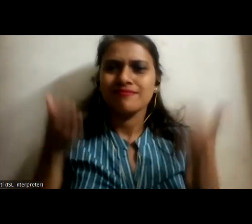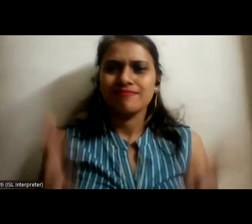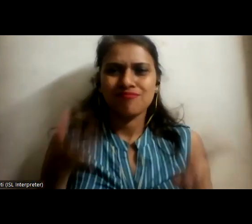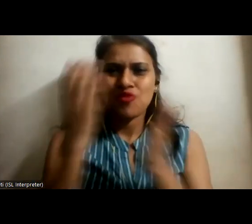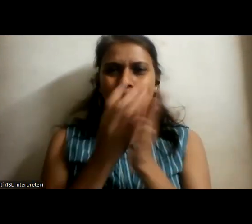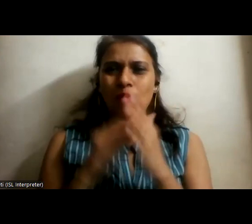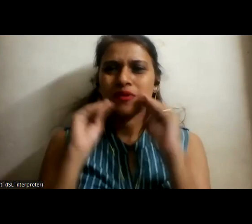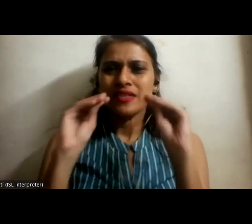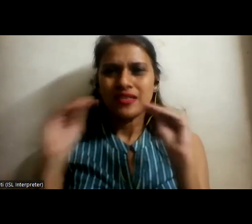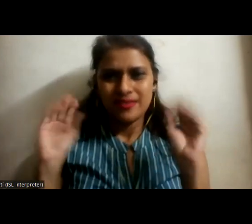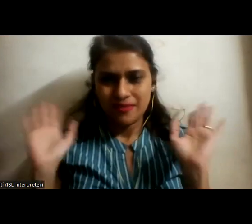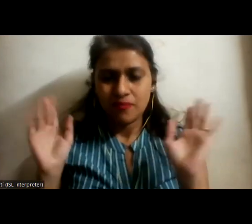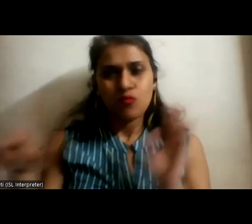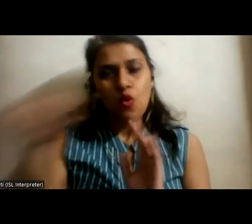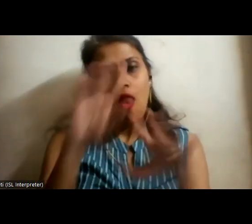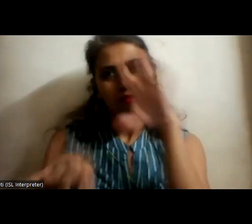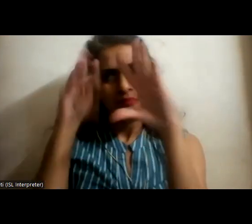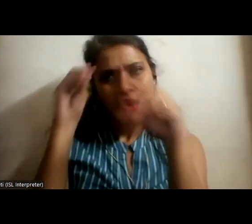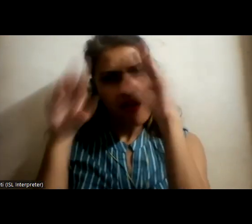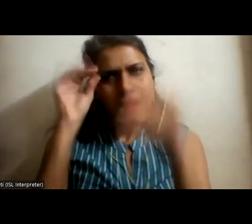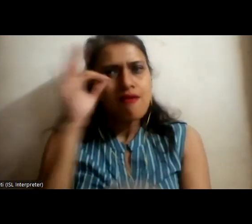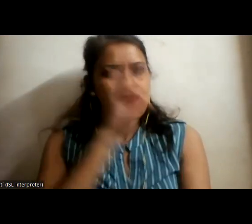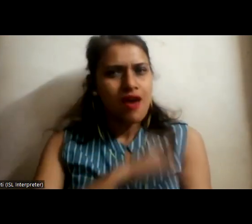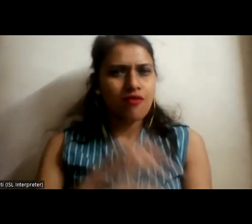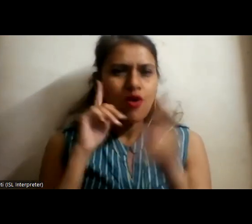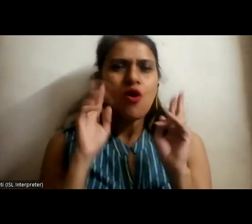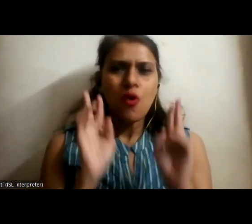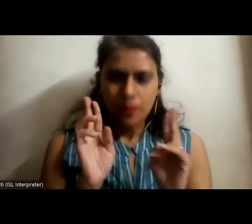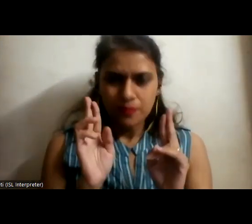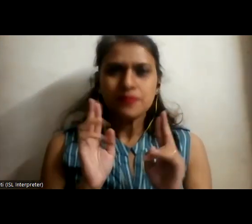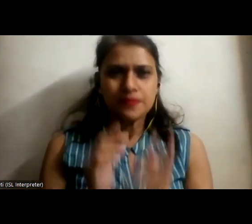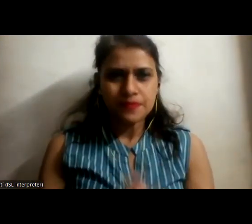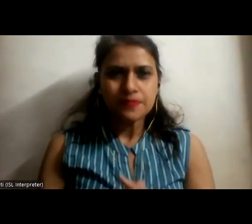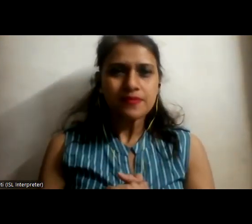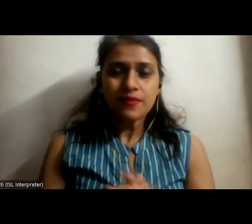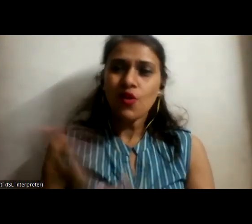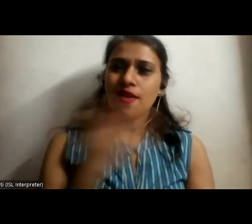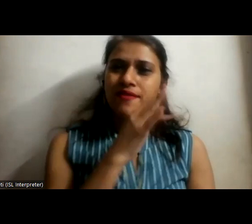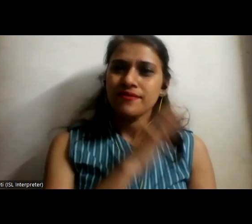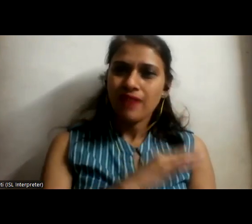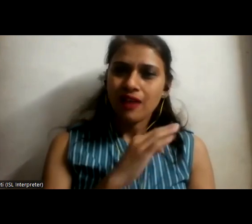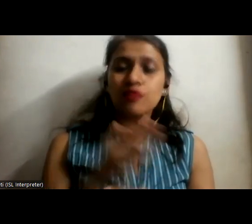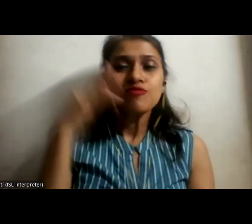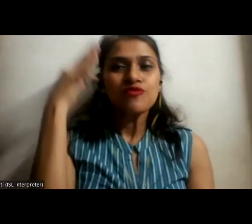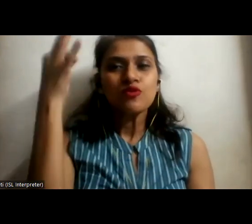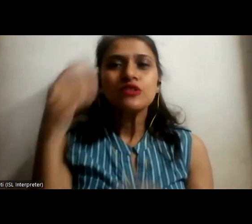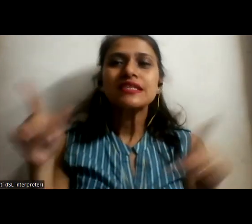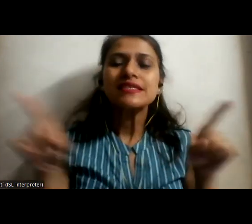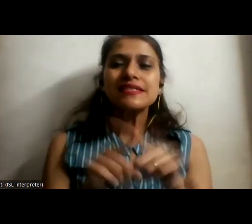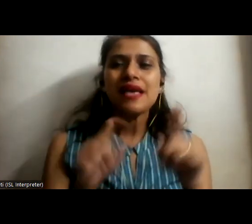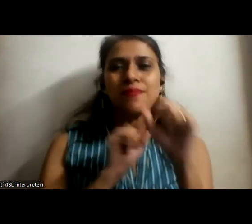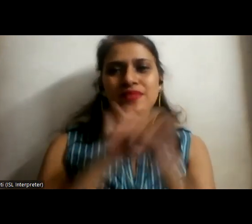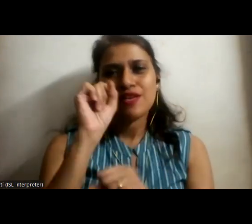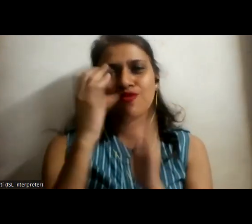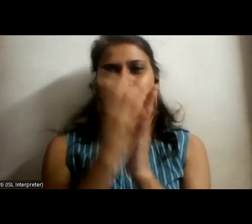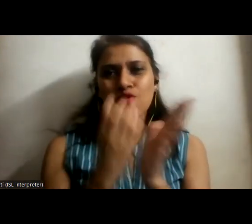that you will take it forward from your side, and many more students will benefit from it in the upcoming such certificate courses like